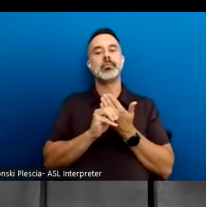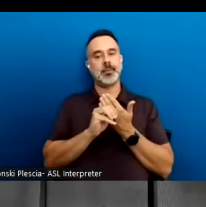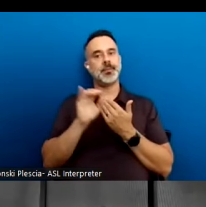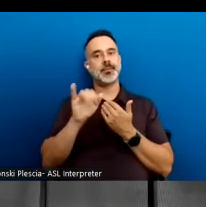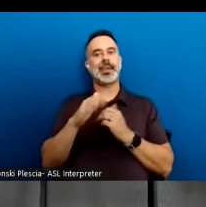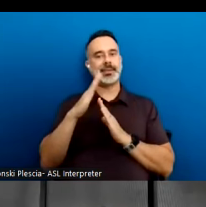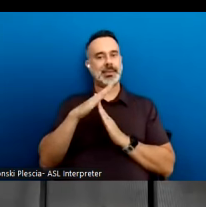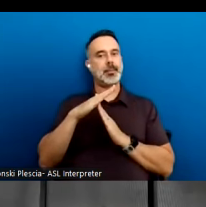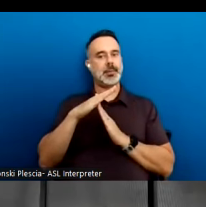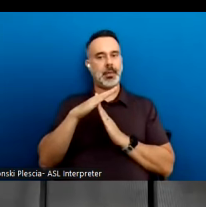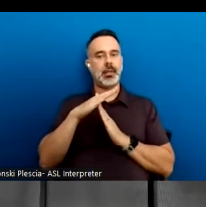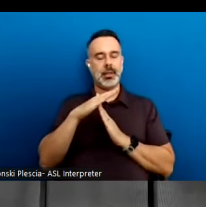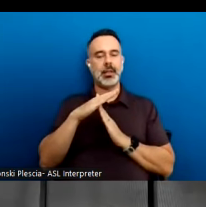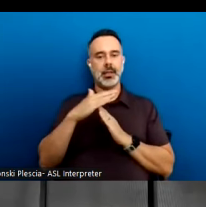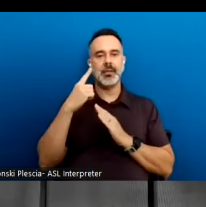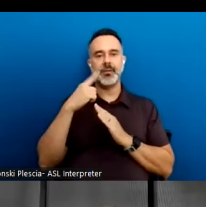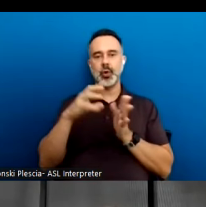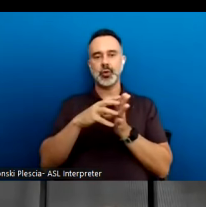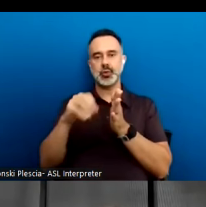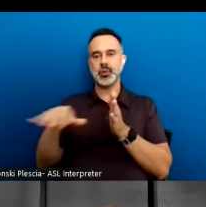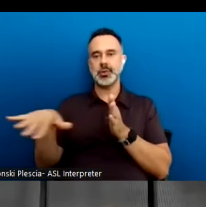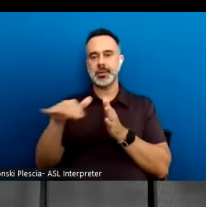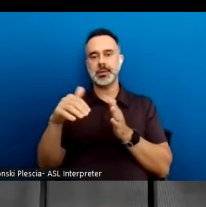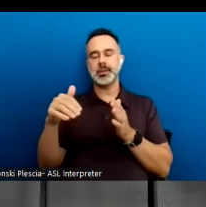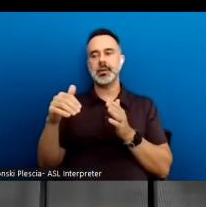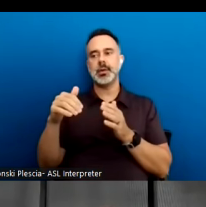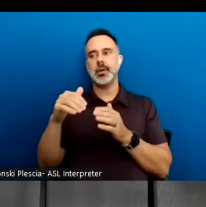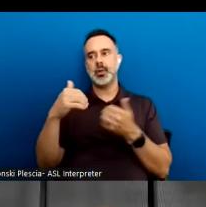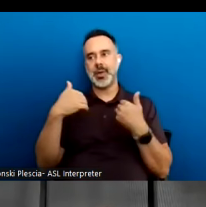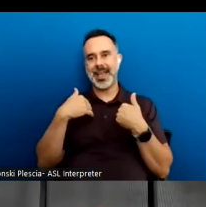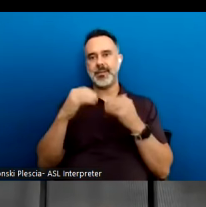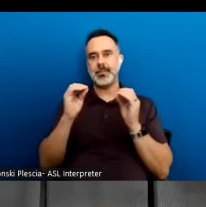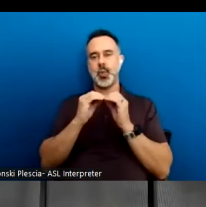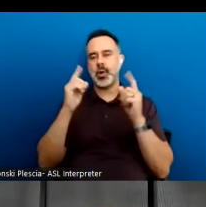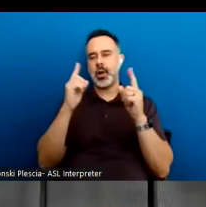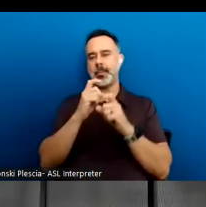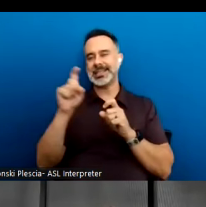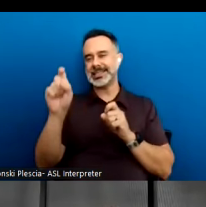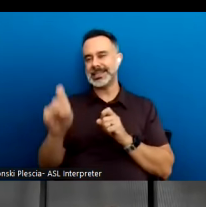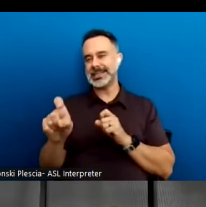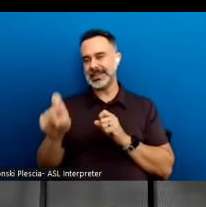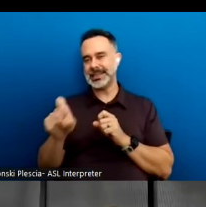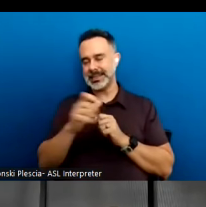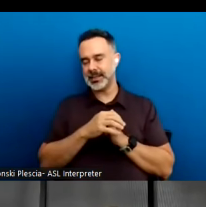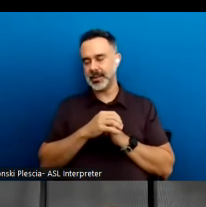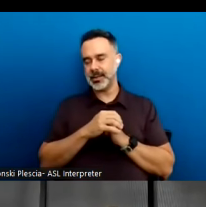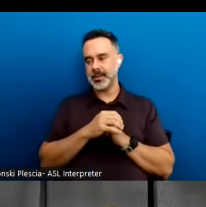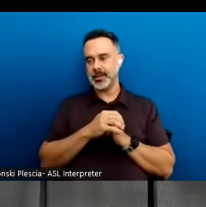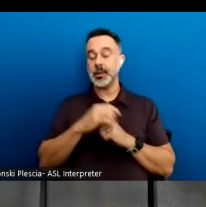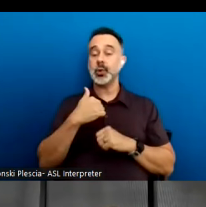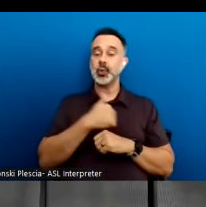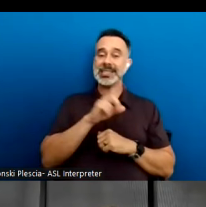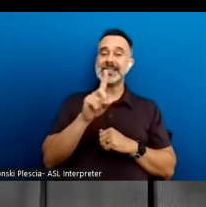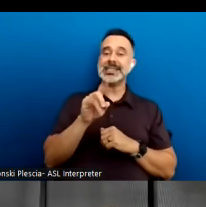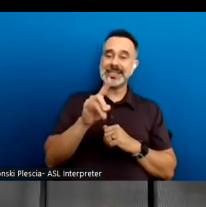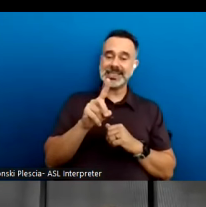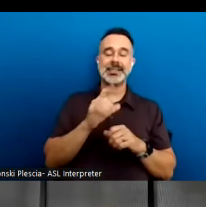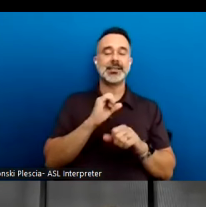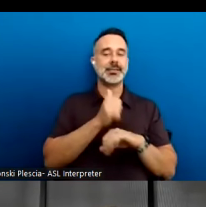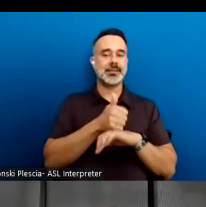optimal for students with more complex needs. And we did make some adaptations. I think I've